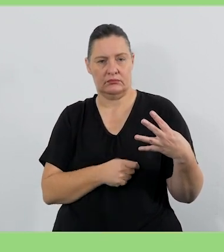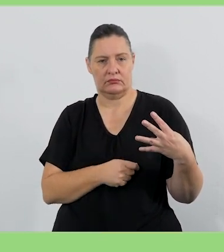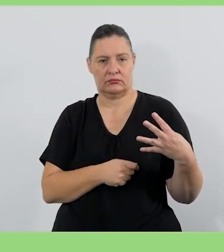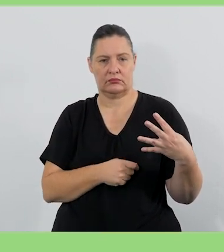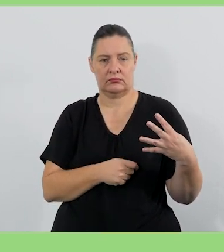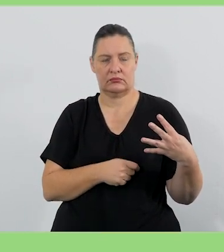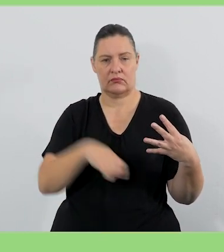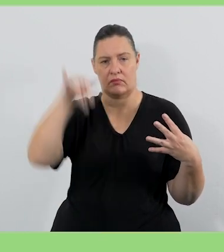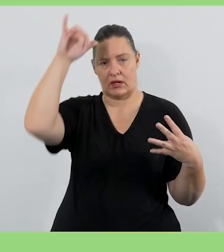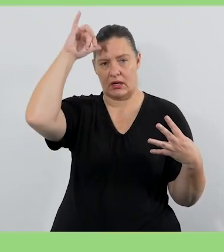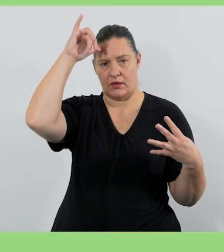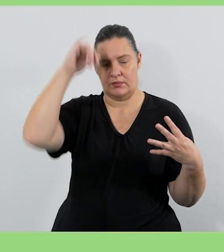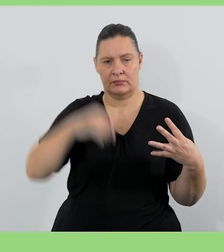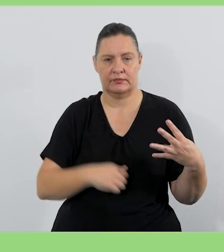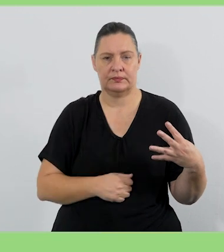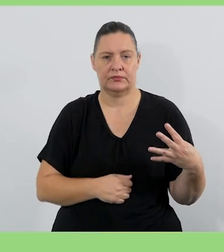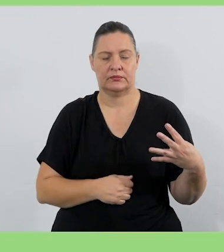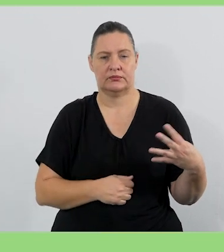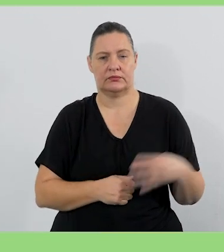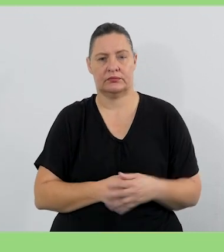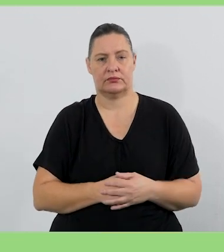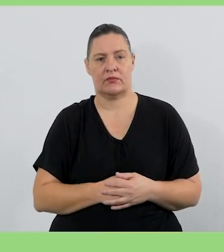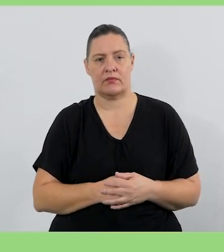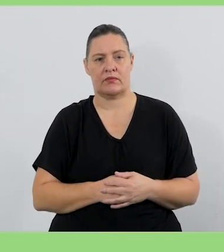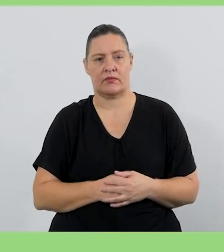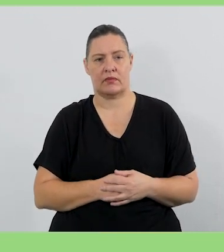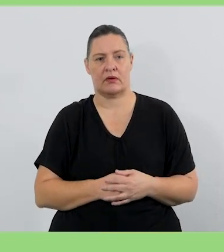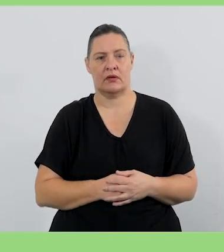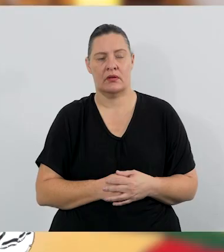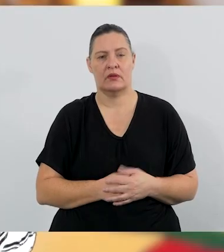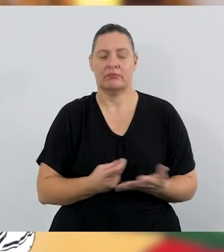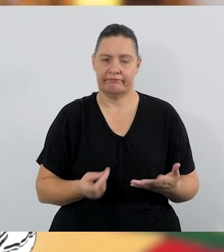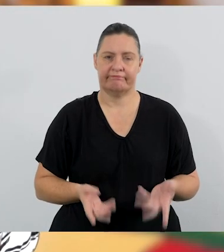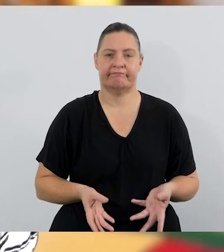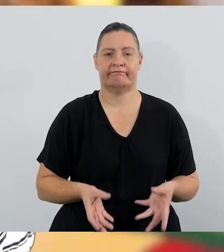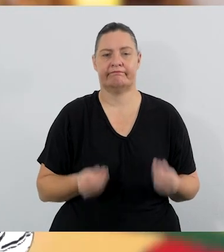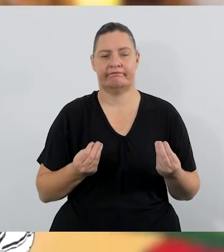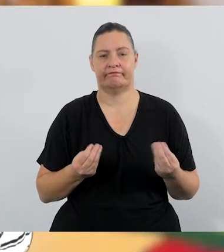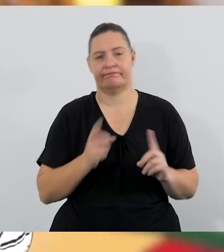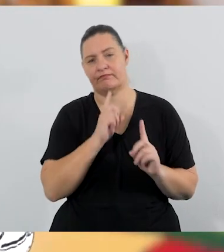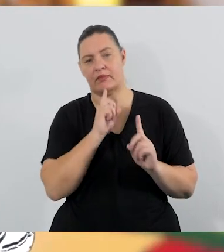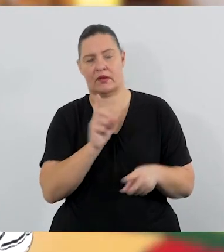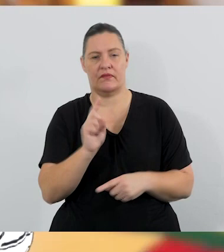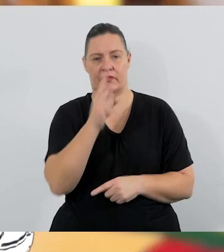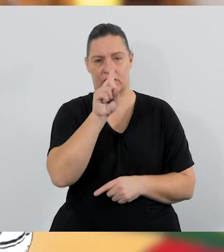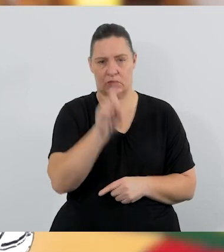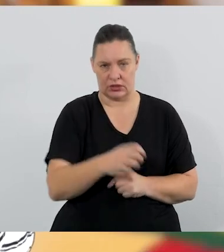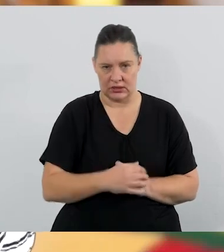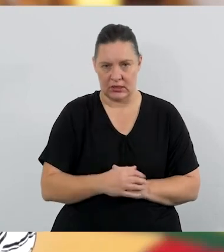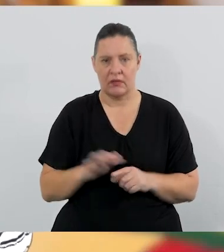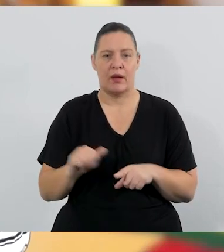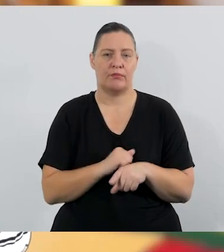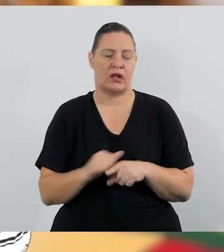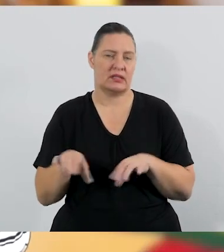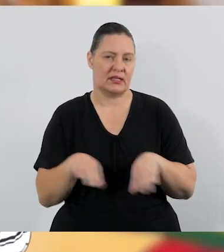And lastly, we have our cow. Right, so we have managed to answer the first question